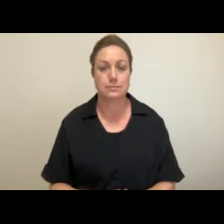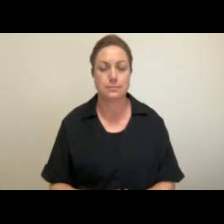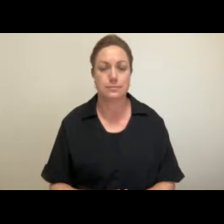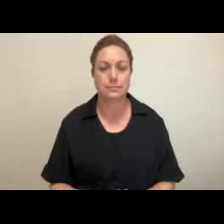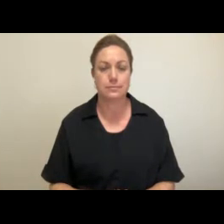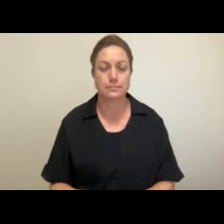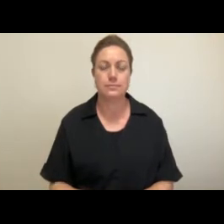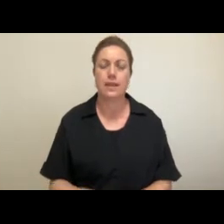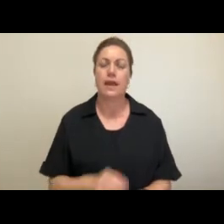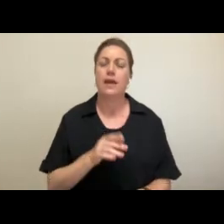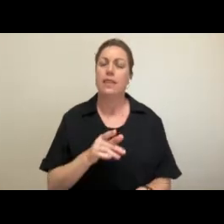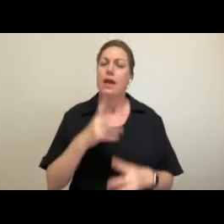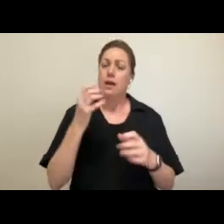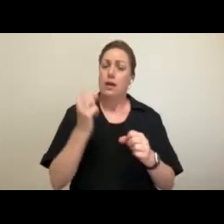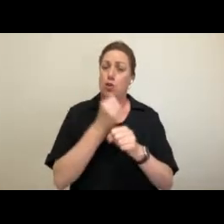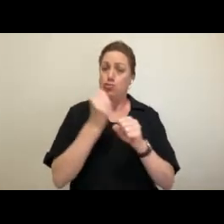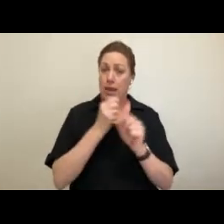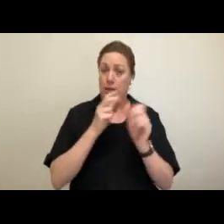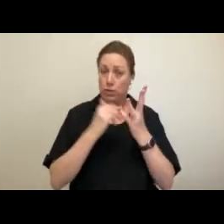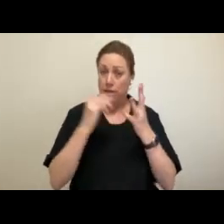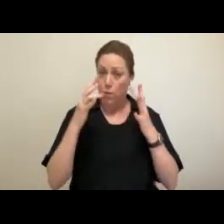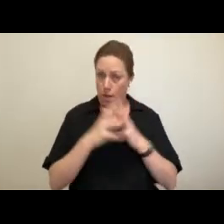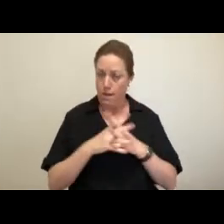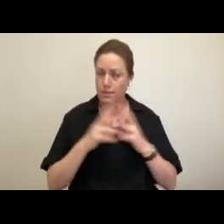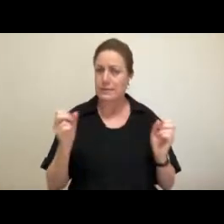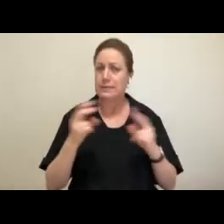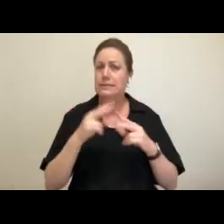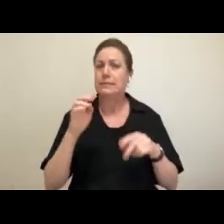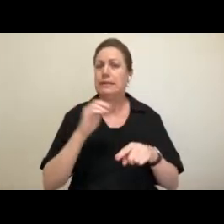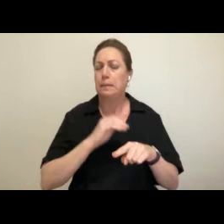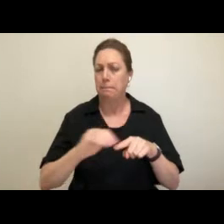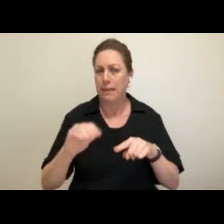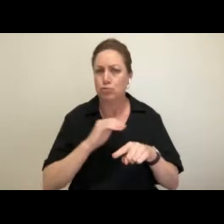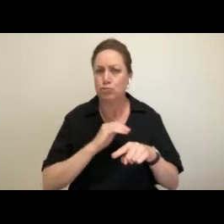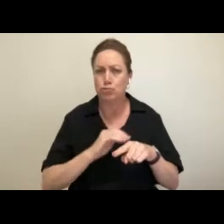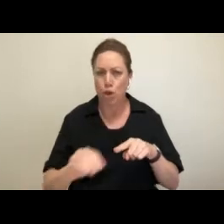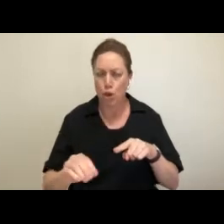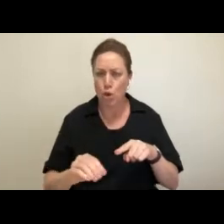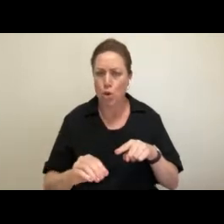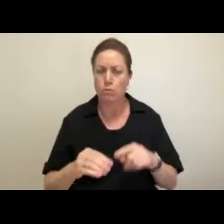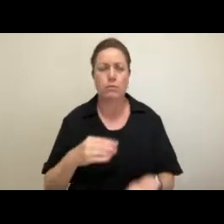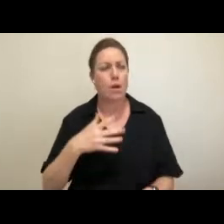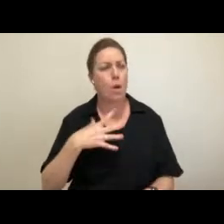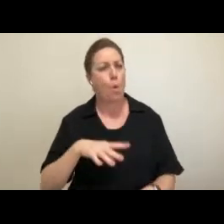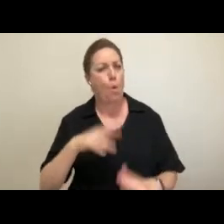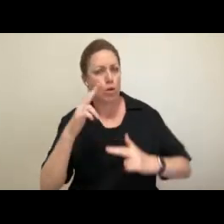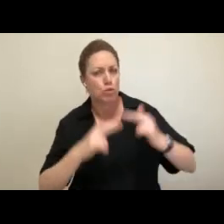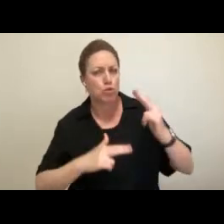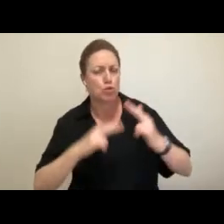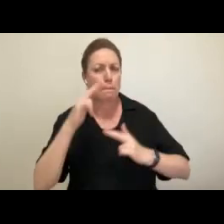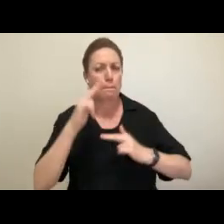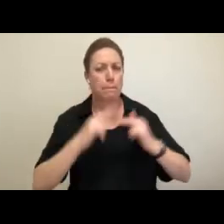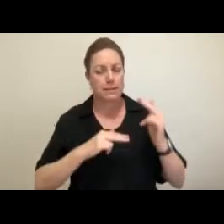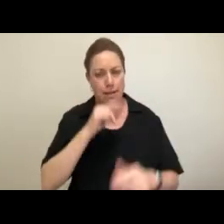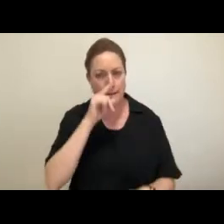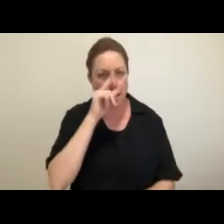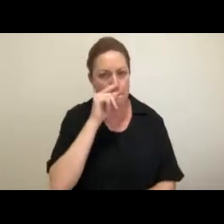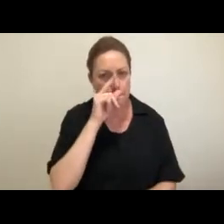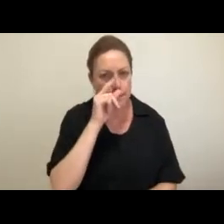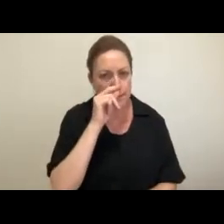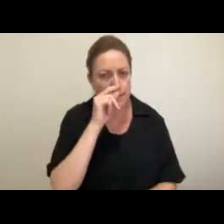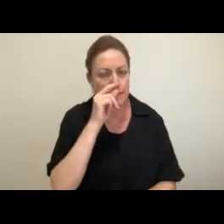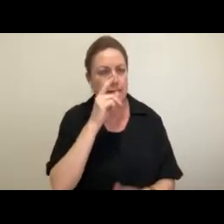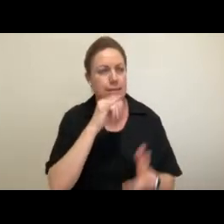New South Wales and Sydney Metro are very keen to build sector capacity, and we want to encourage partnerships between senior